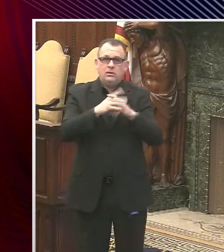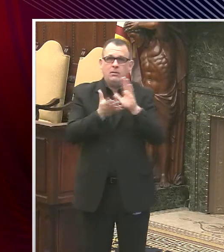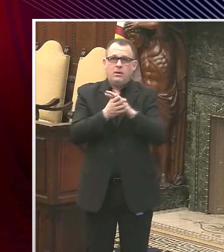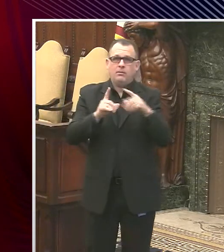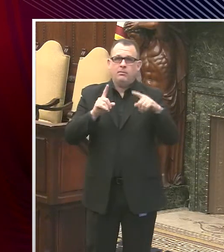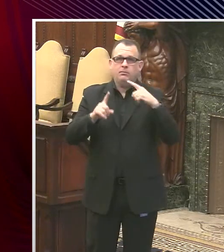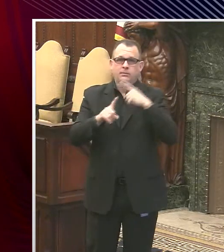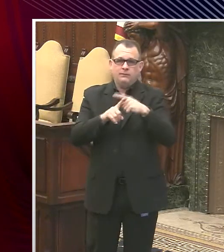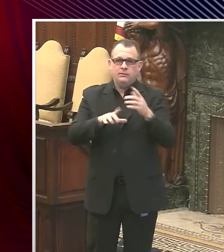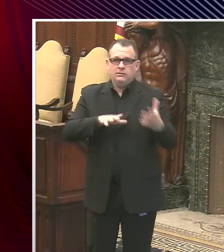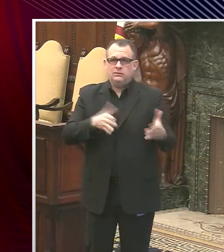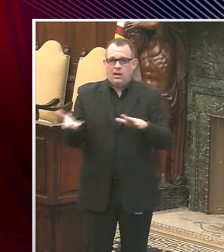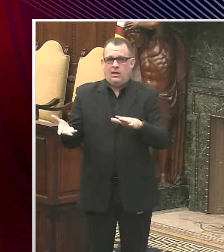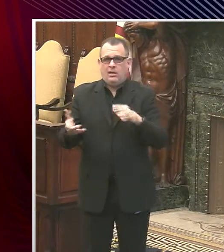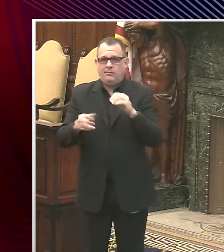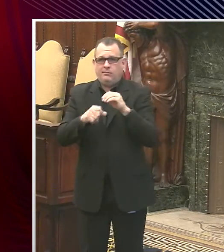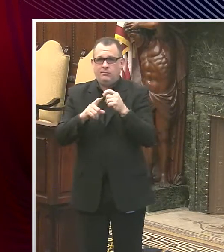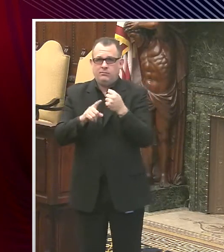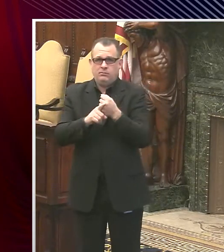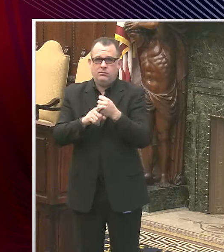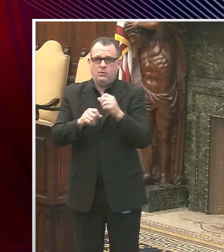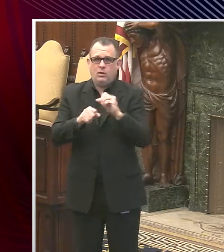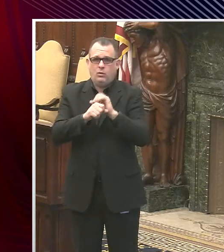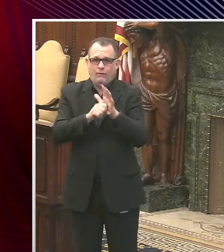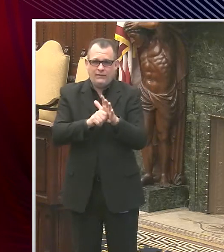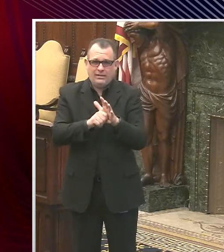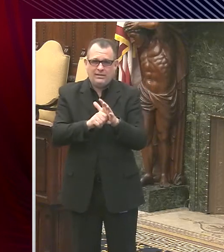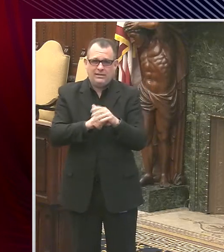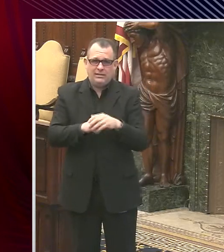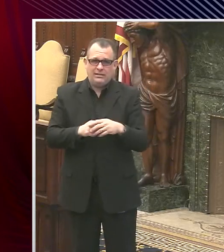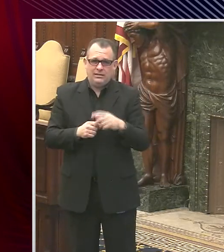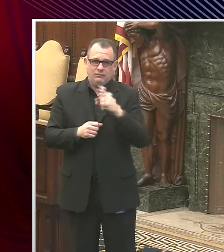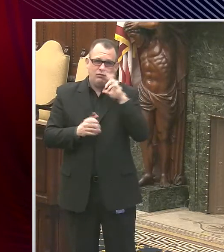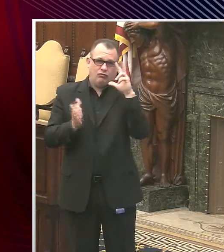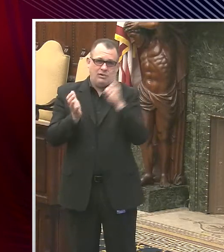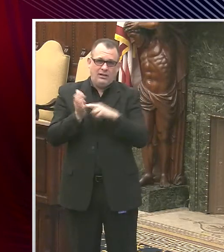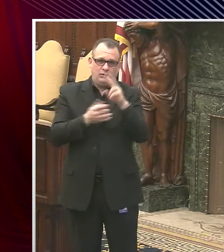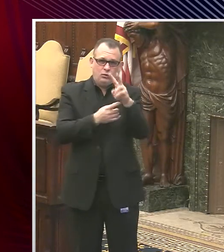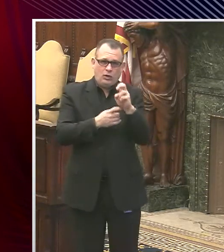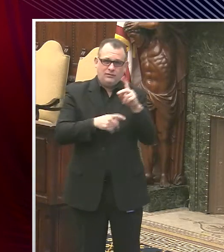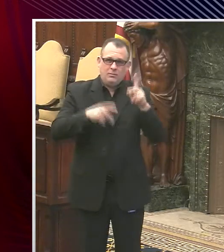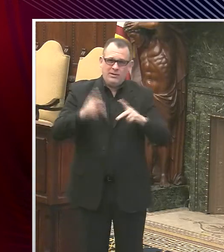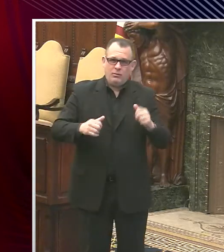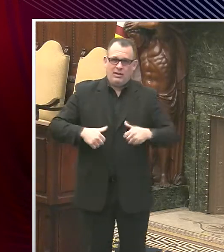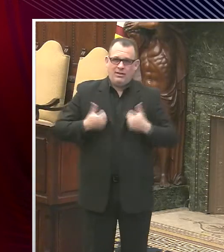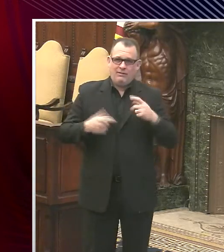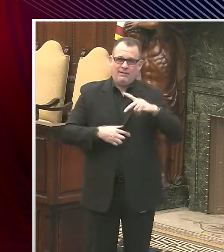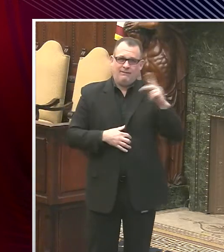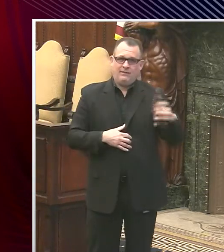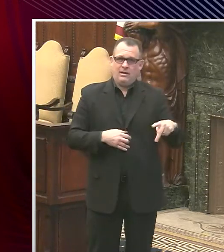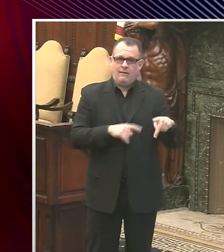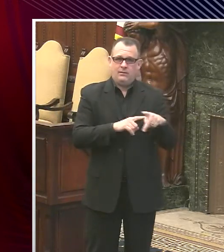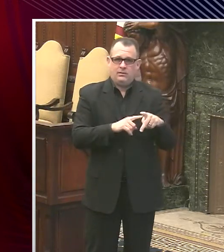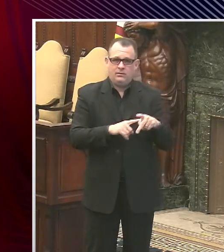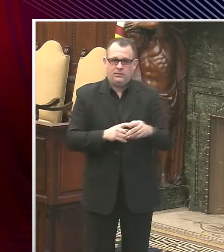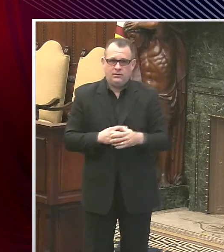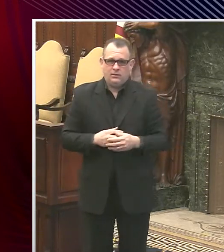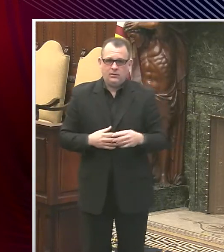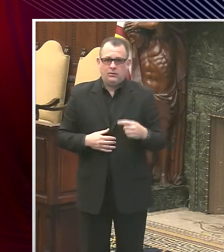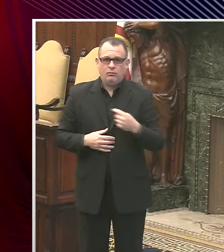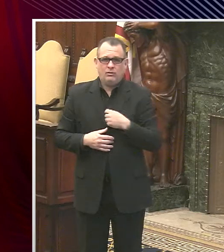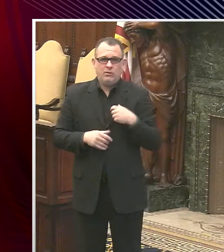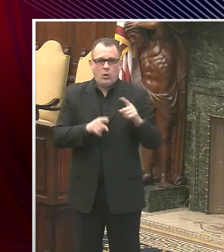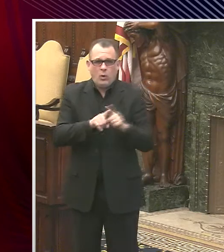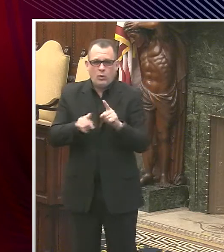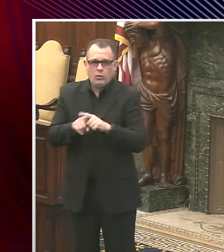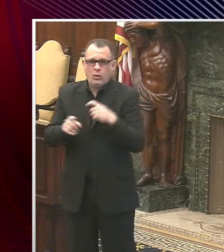As we take time today to mourn the loss of nearly 3,200 Philadelphians who have perished due to this virus, we must also